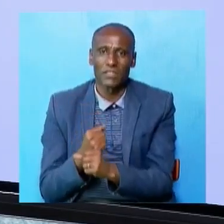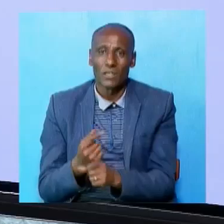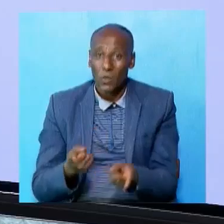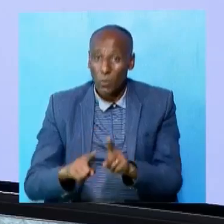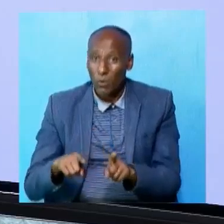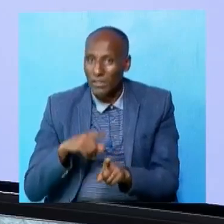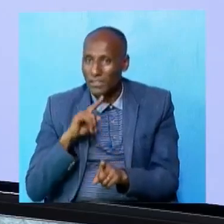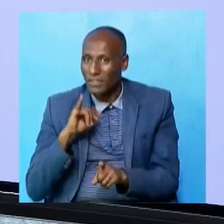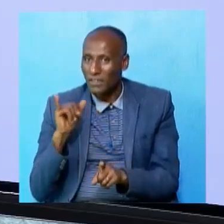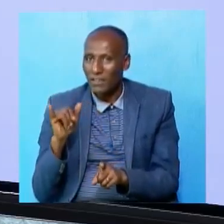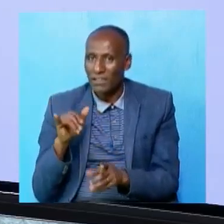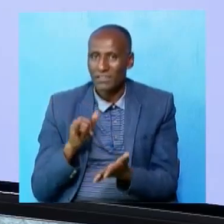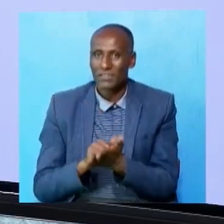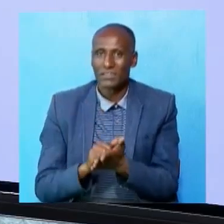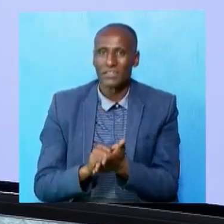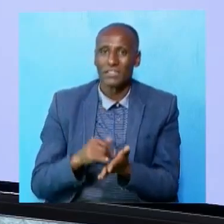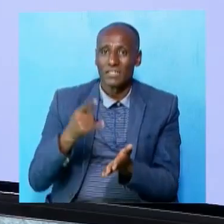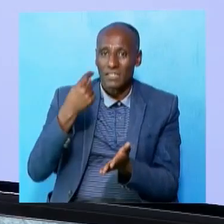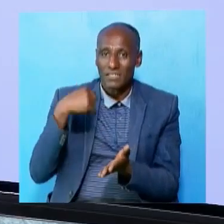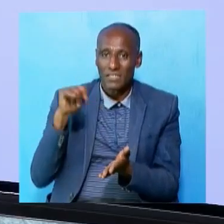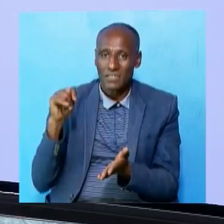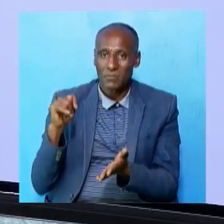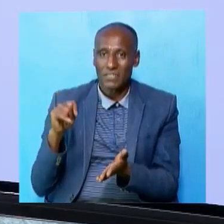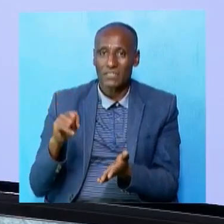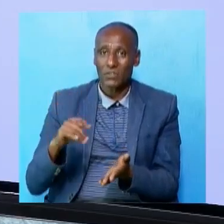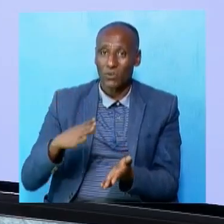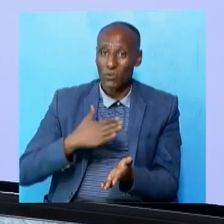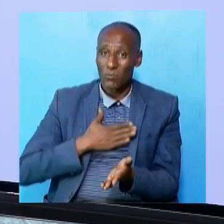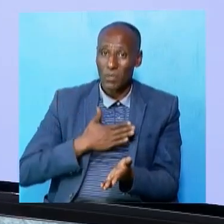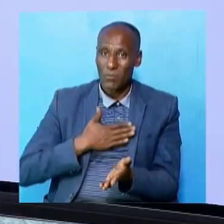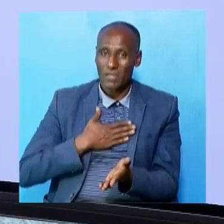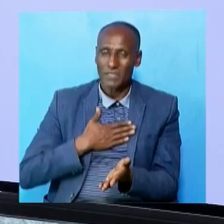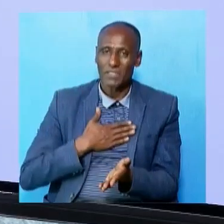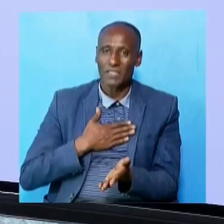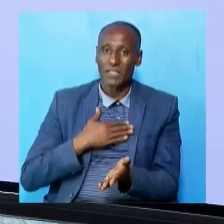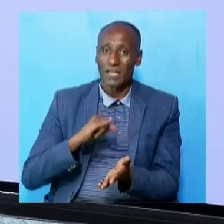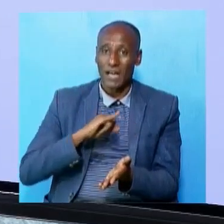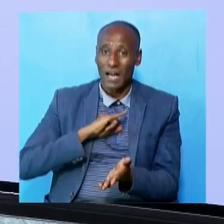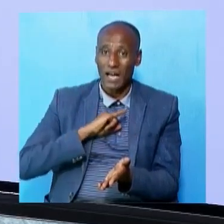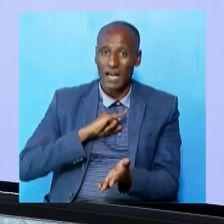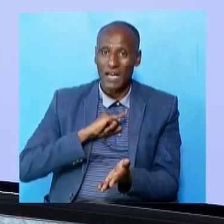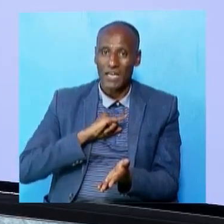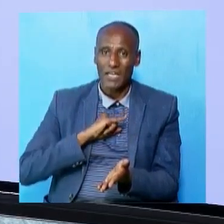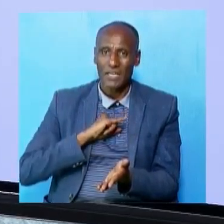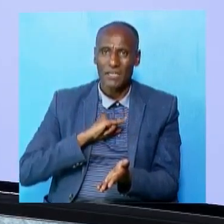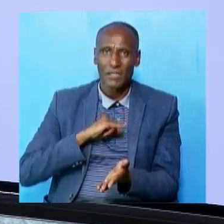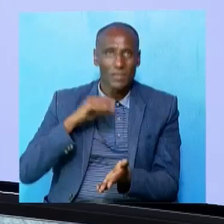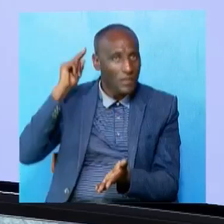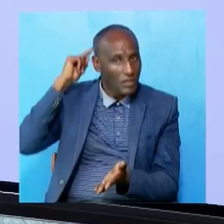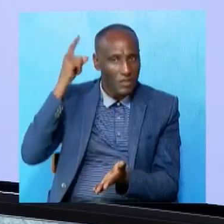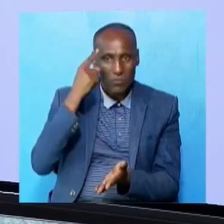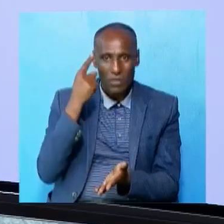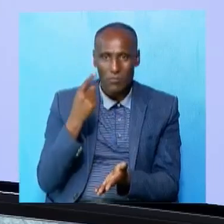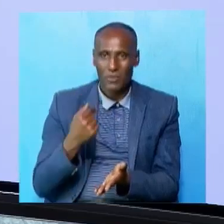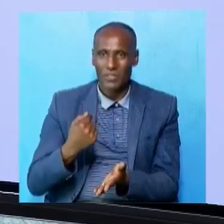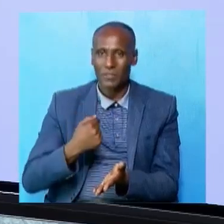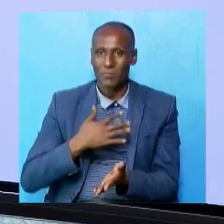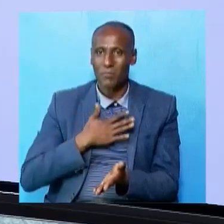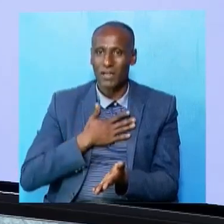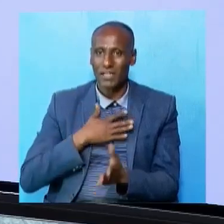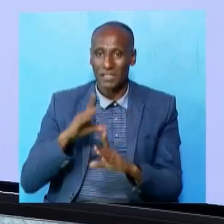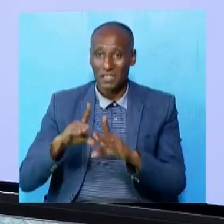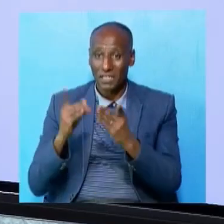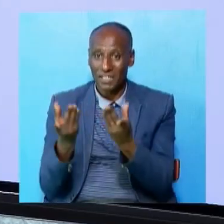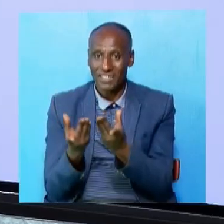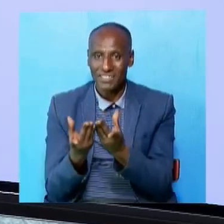that? Yes, the person, or me, myself, I remembered my class. I remembered